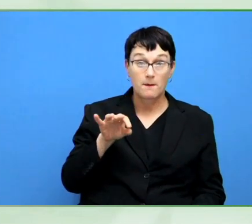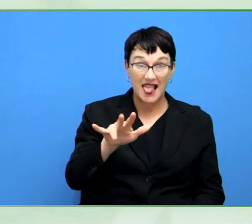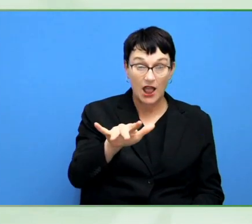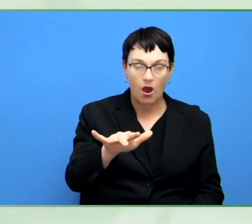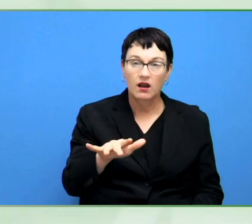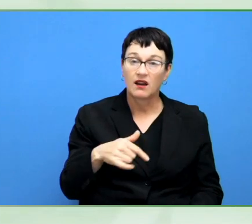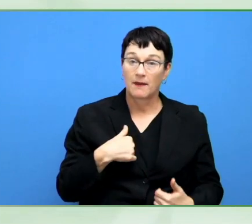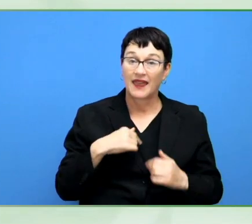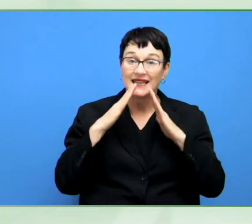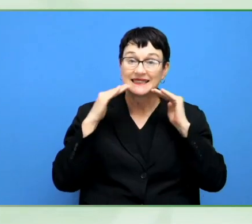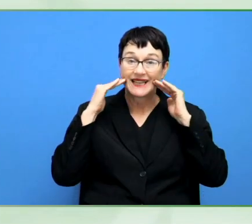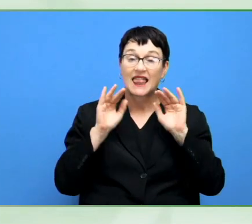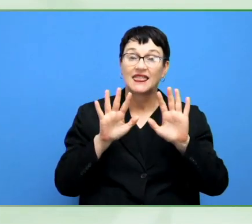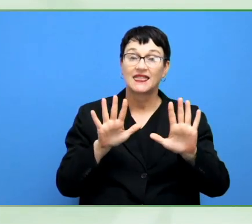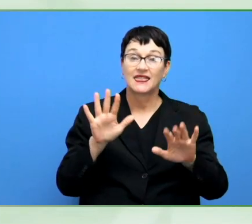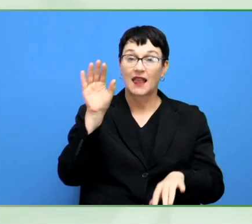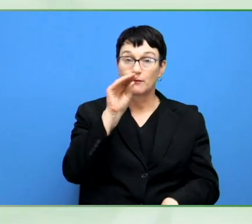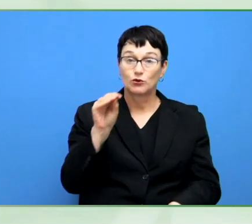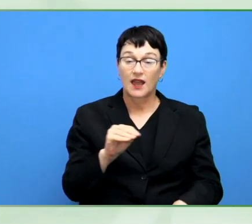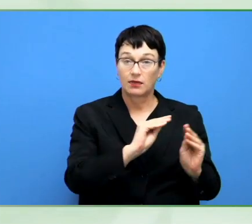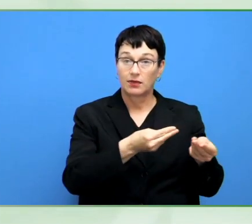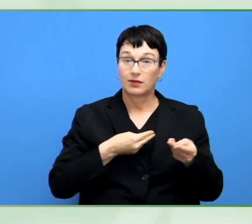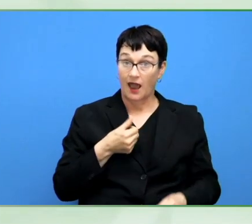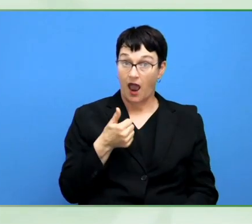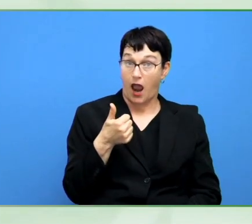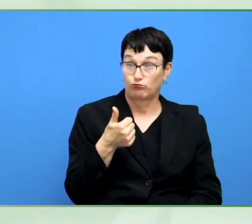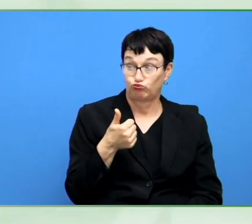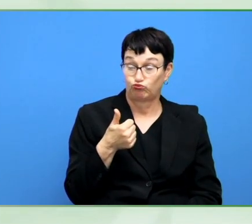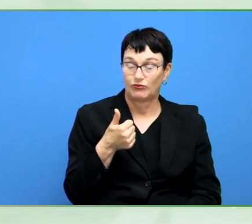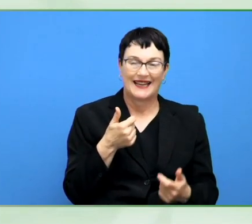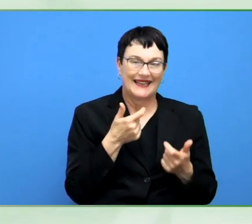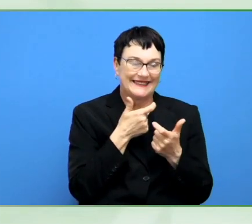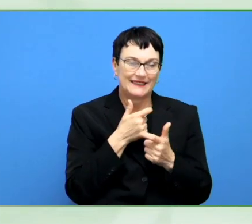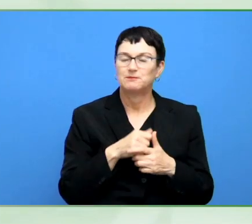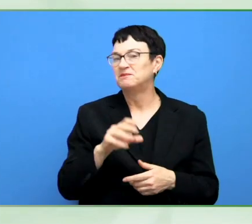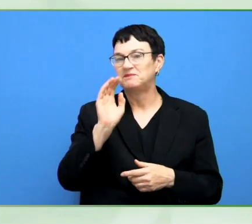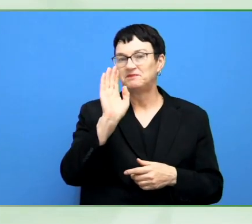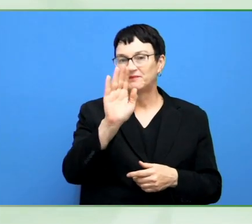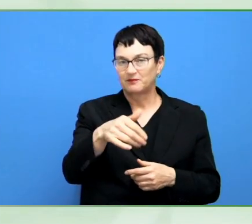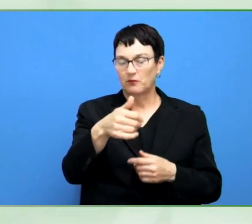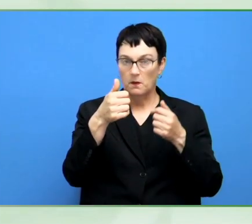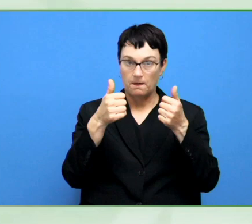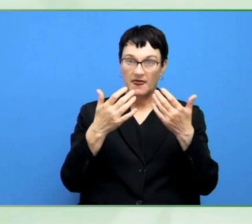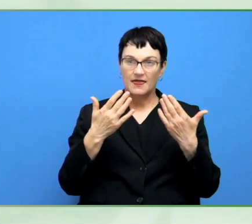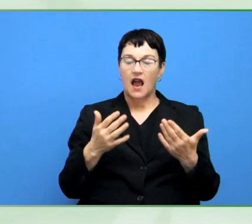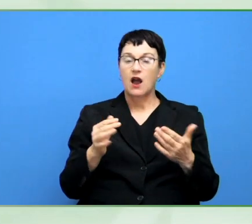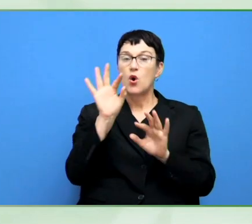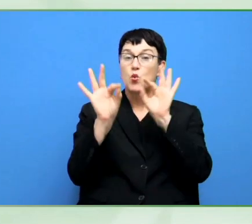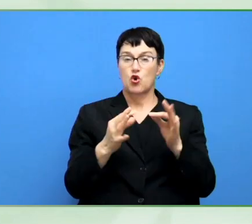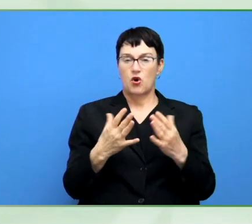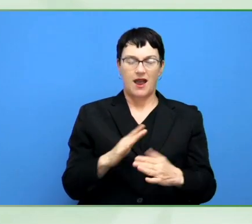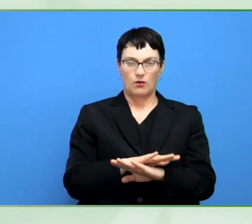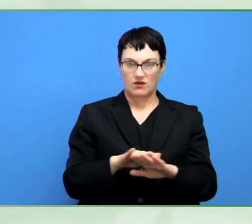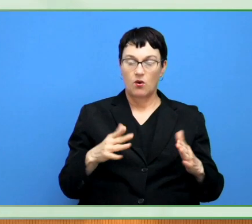scheduling you here. Okay, thank you. Let's keep the questions until the end of the session. So we move forward to Enzo. Of